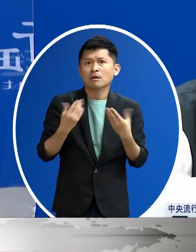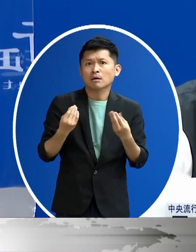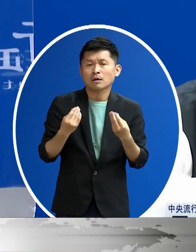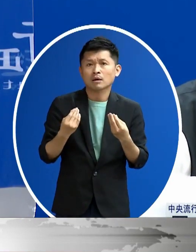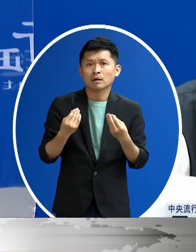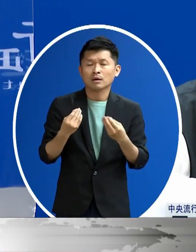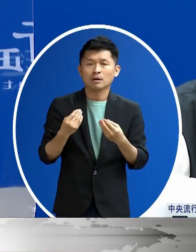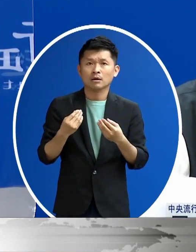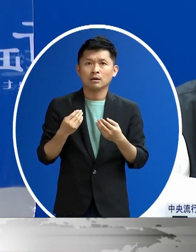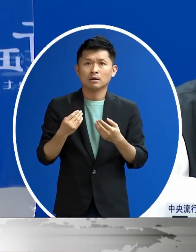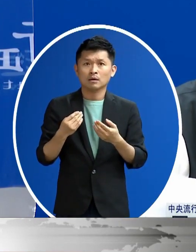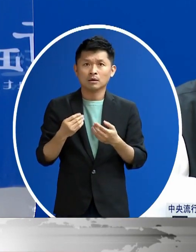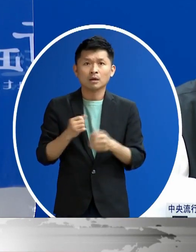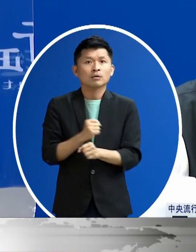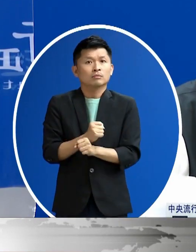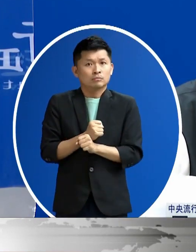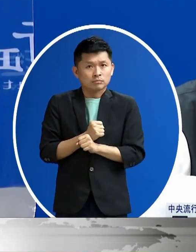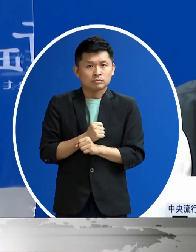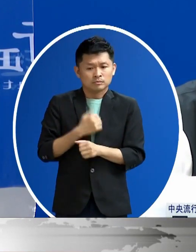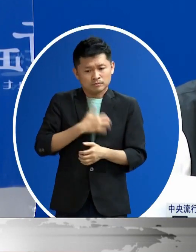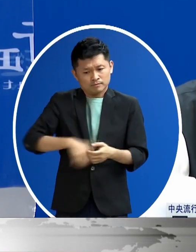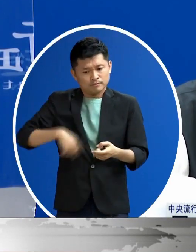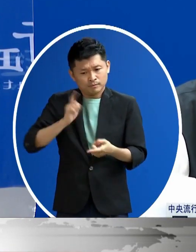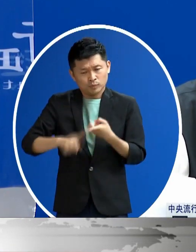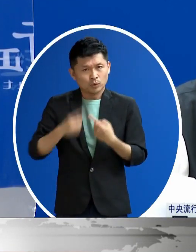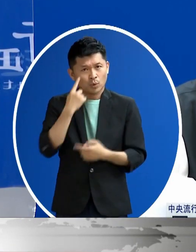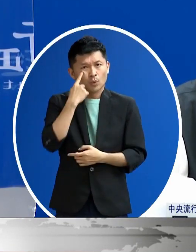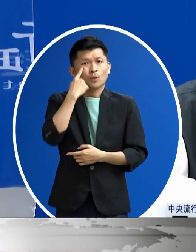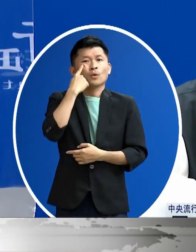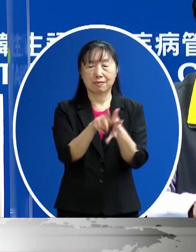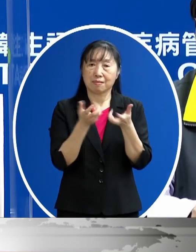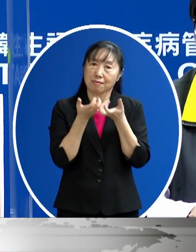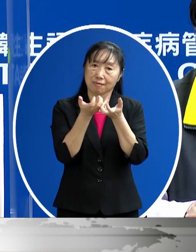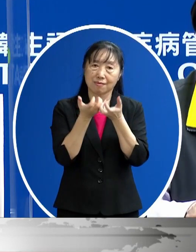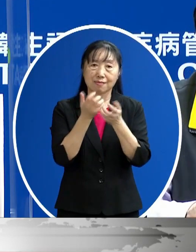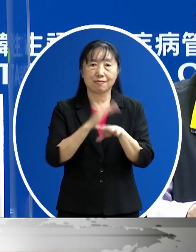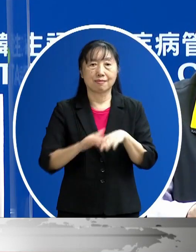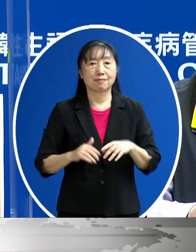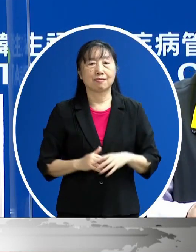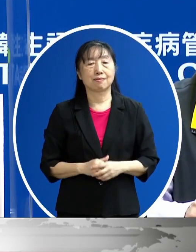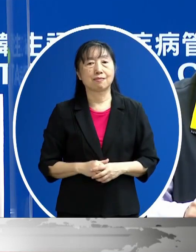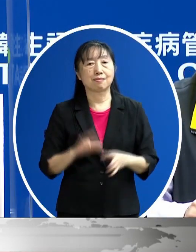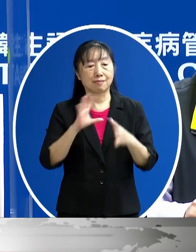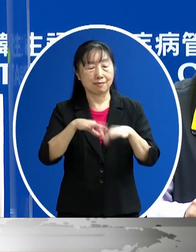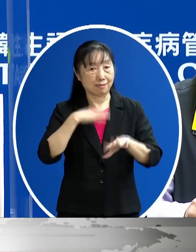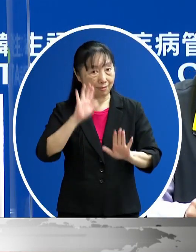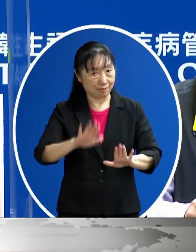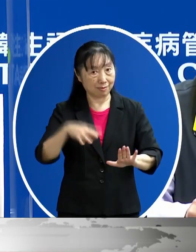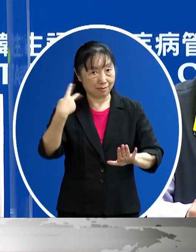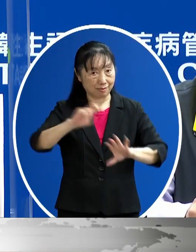people should not go to emergency clinics unless they have warning signs and symptoms. We'd like